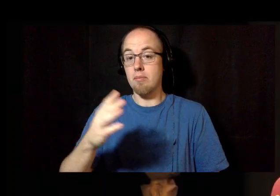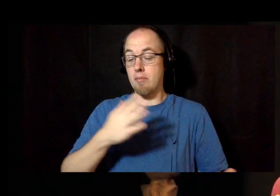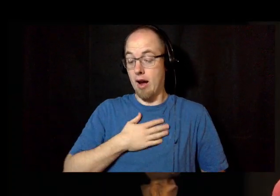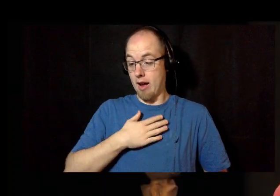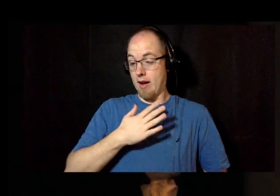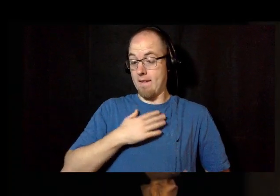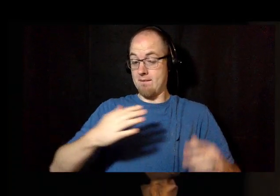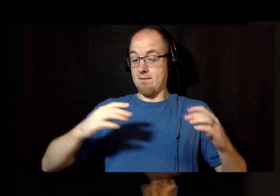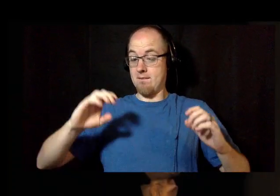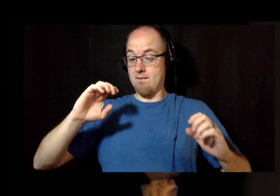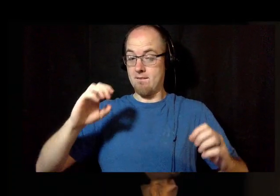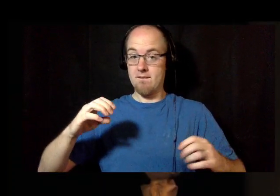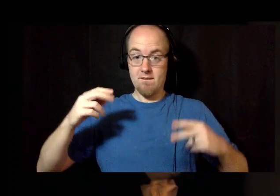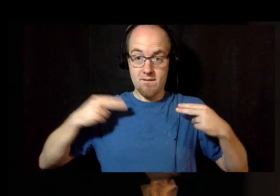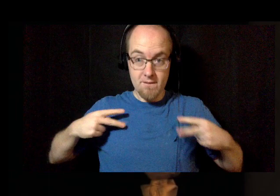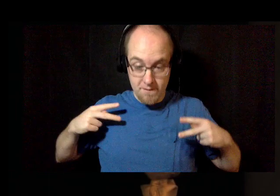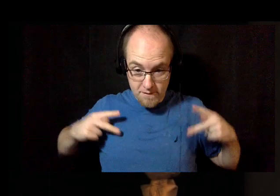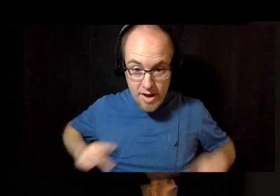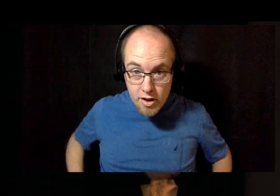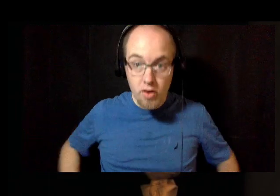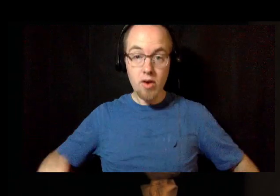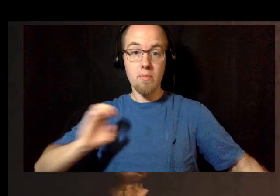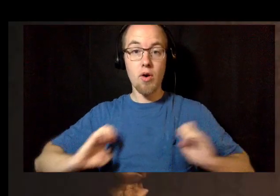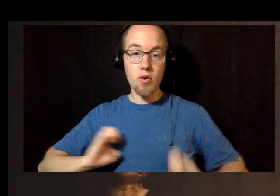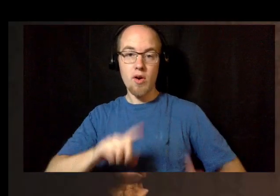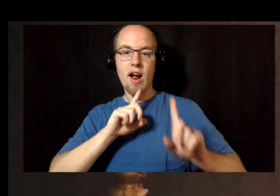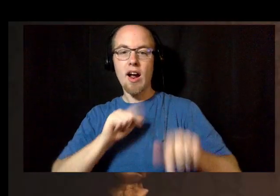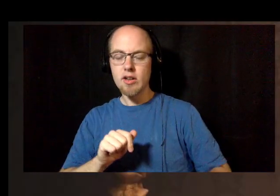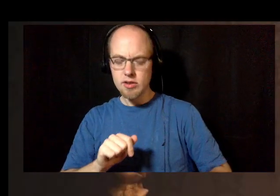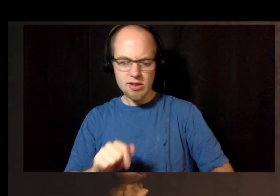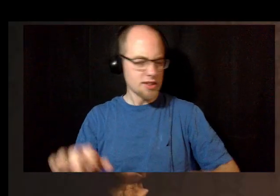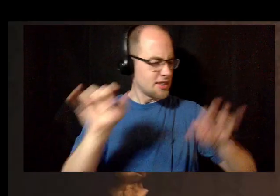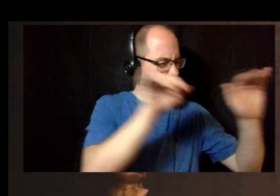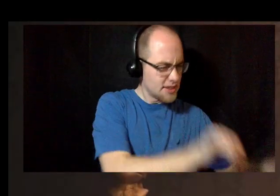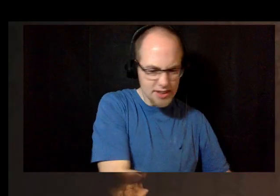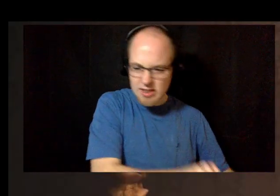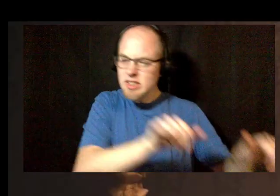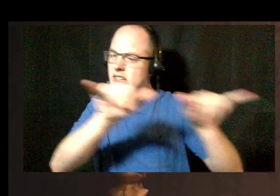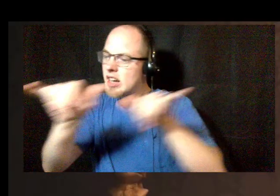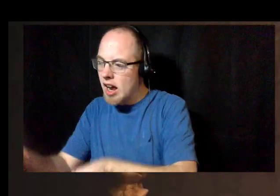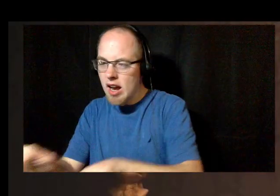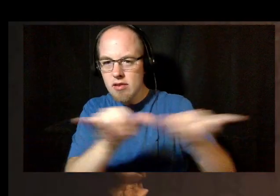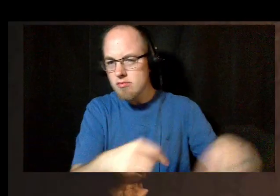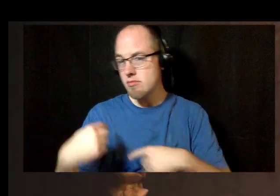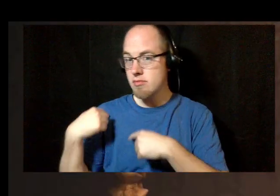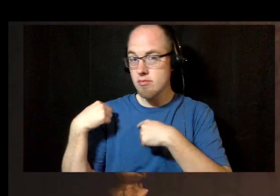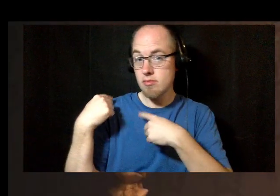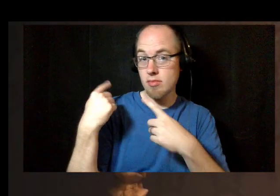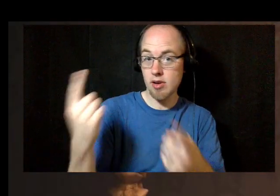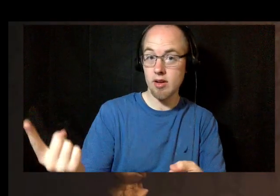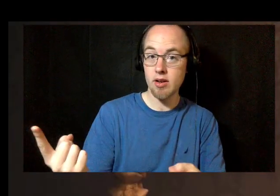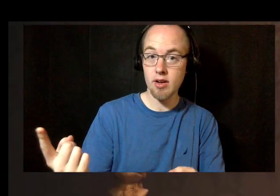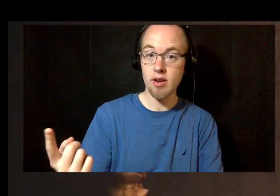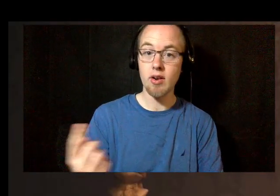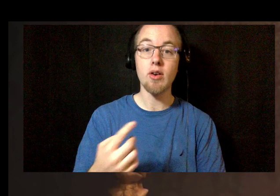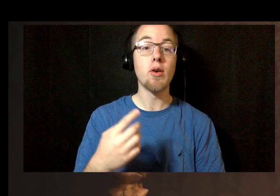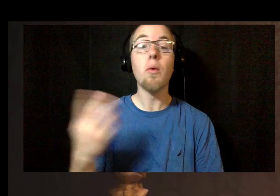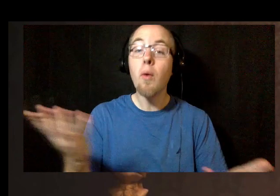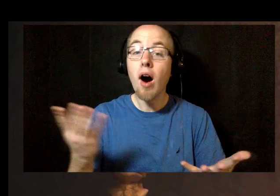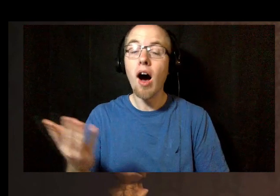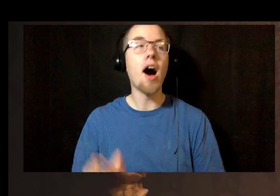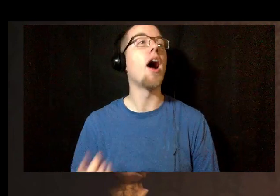reaction was exactly the same as it had always been when I was a drinker, which was, fuck